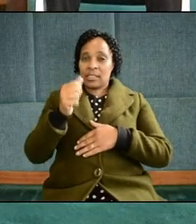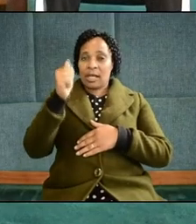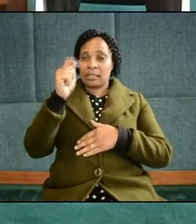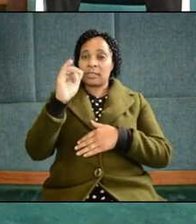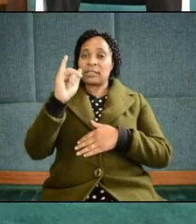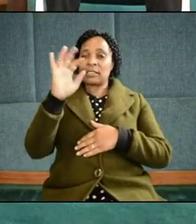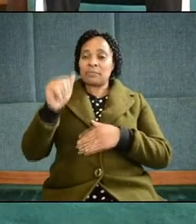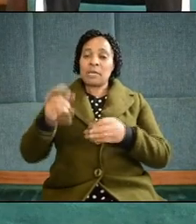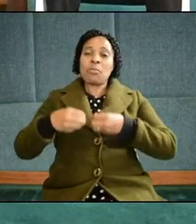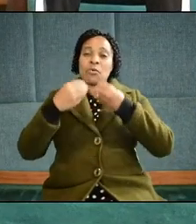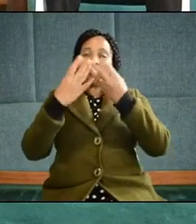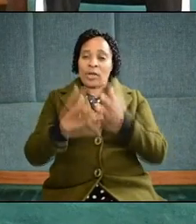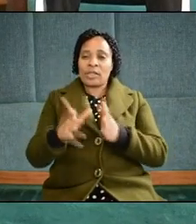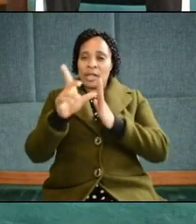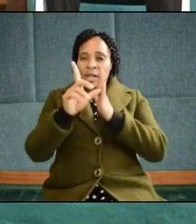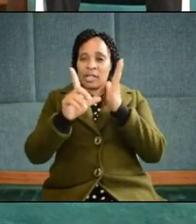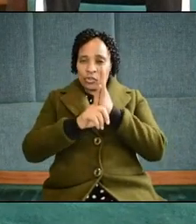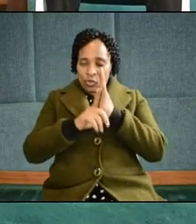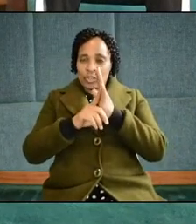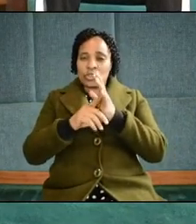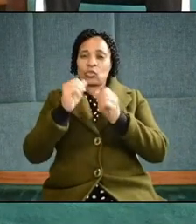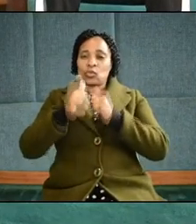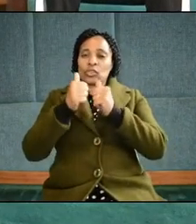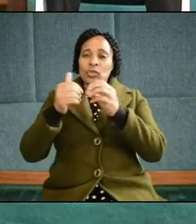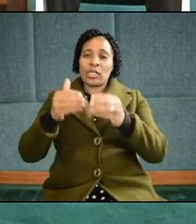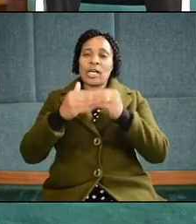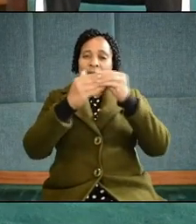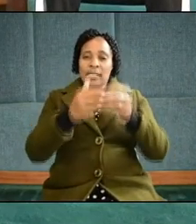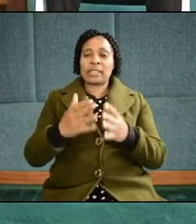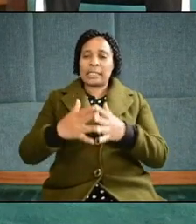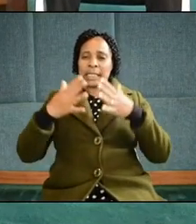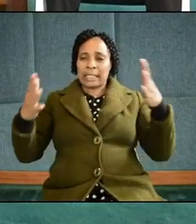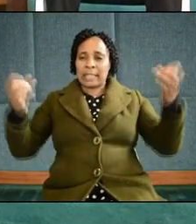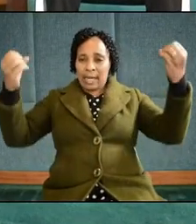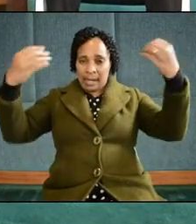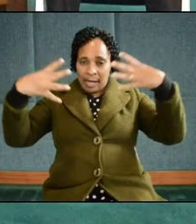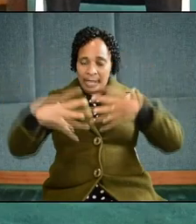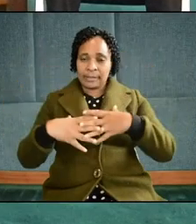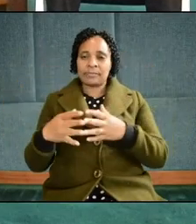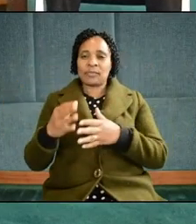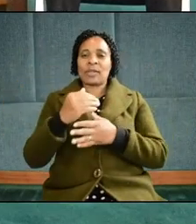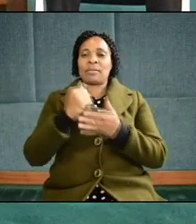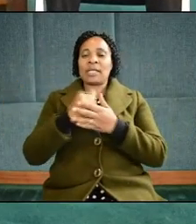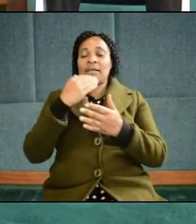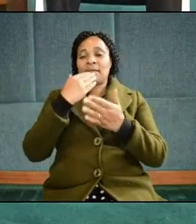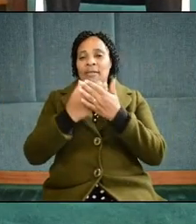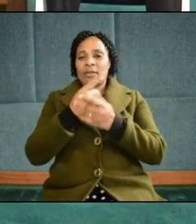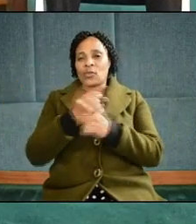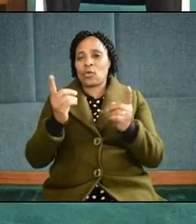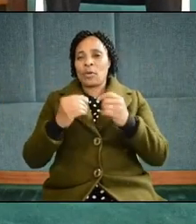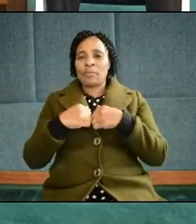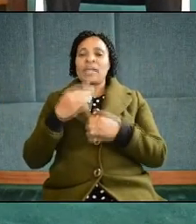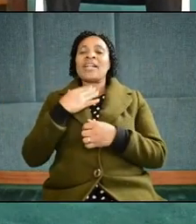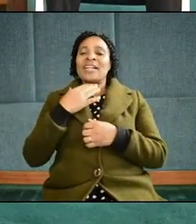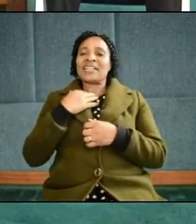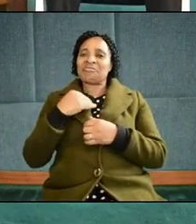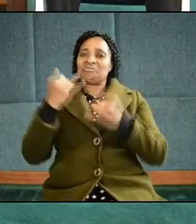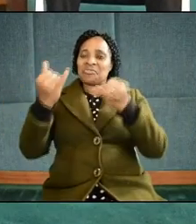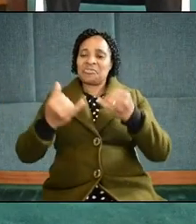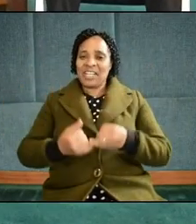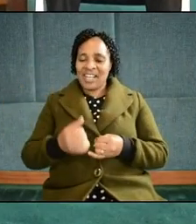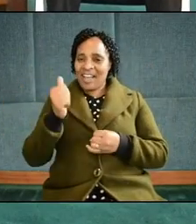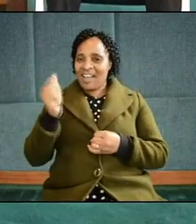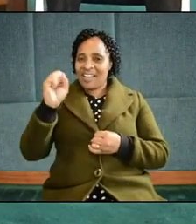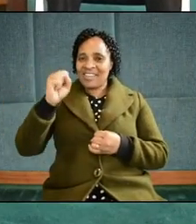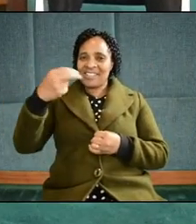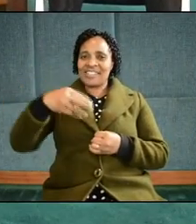I will be providing the lesser light that will guide us to the greater light. Thank you, and I'd like to invite Ashley to